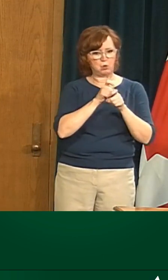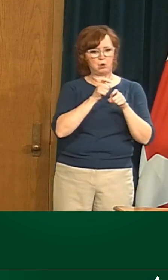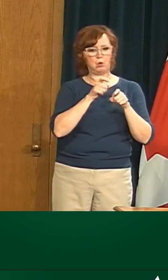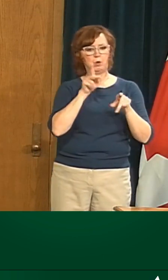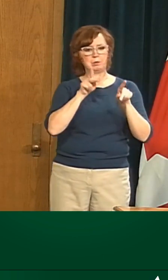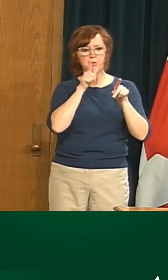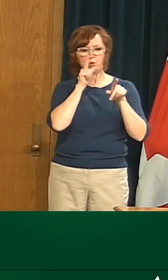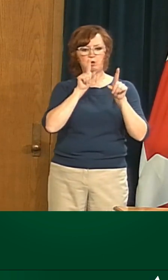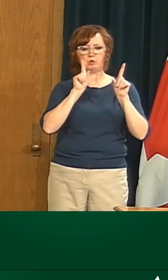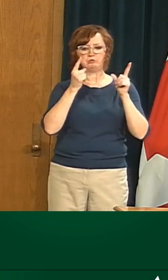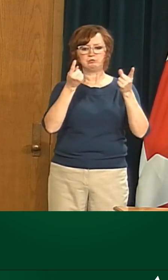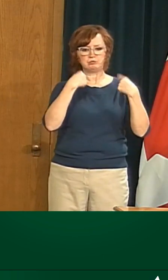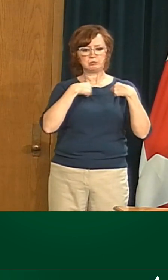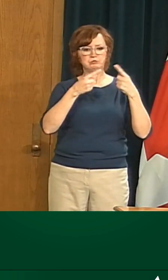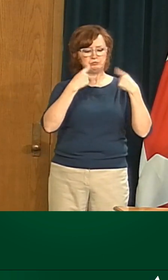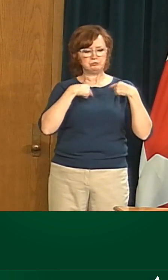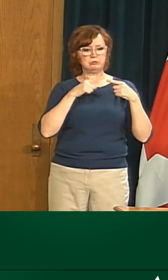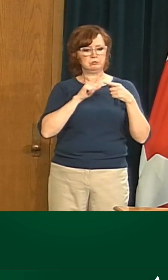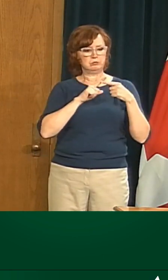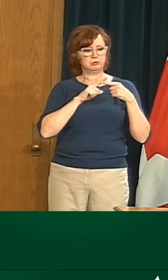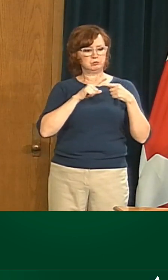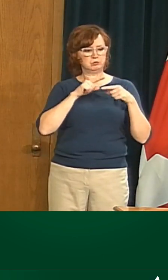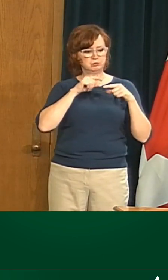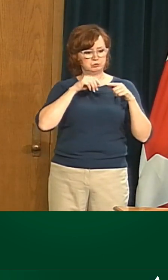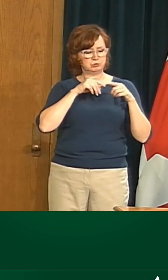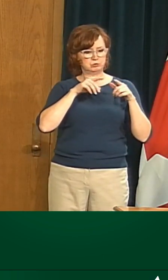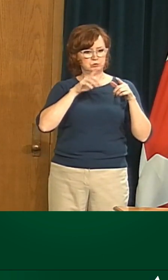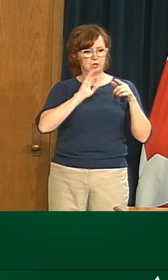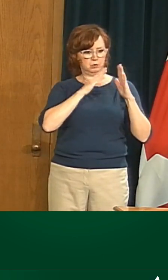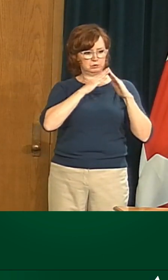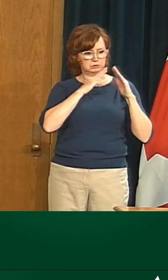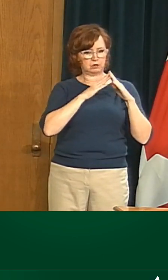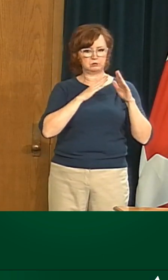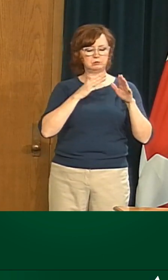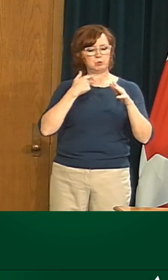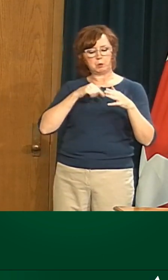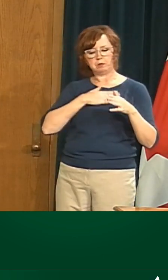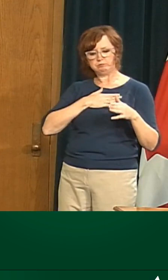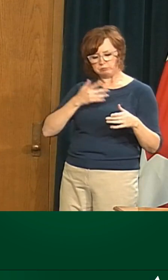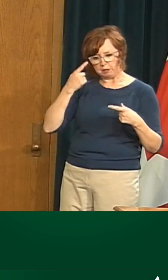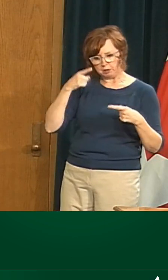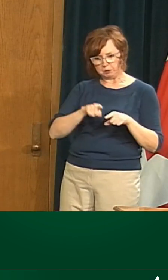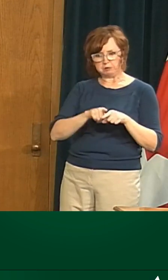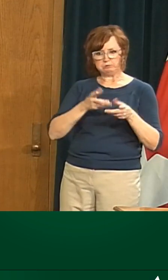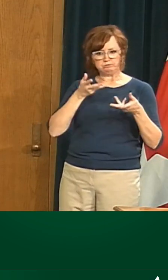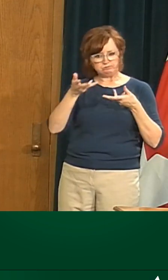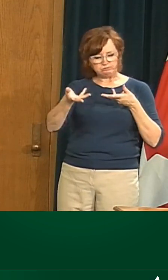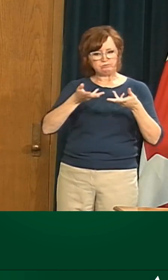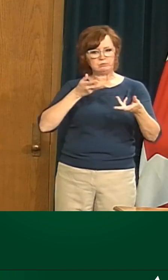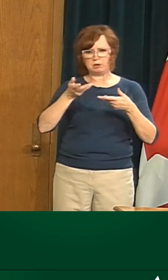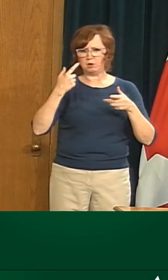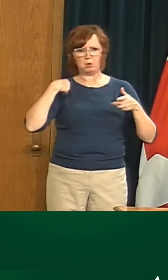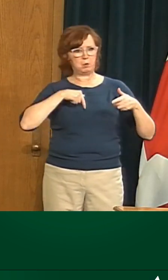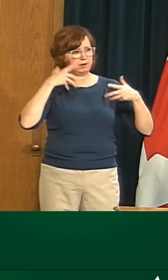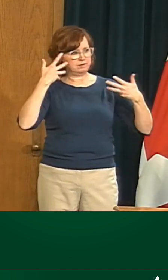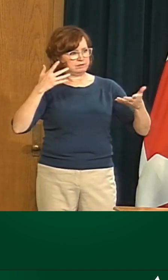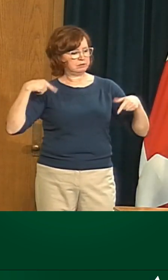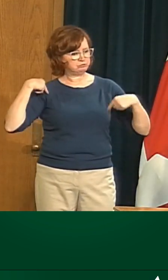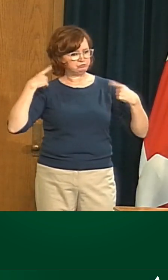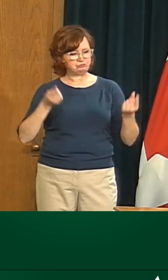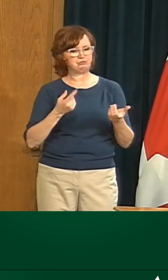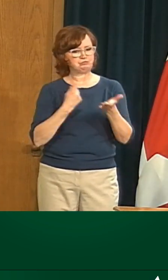perspective, and we agreed that is how we would move forward. So we've had some of these discussions as these restrictions have come